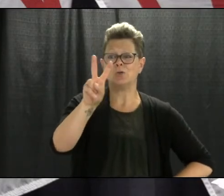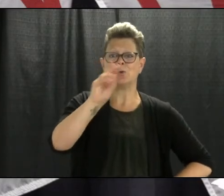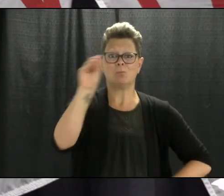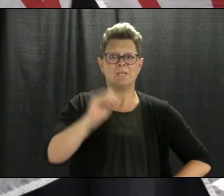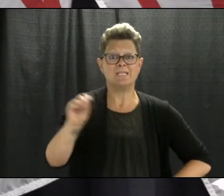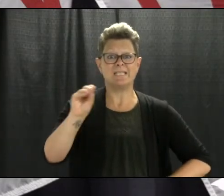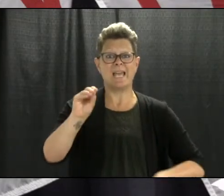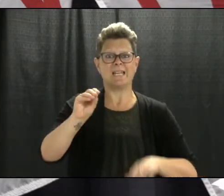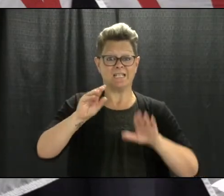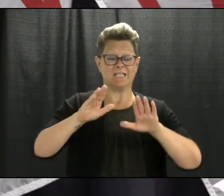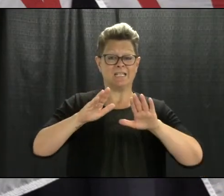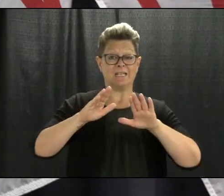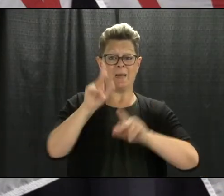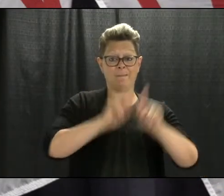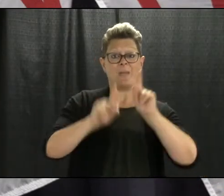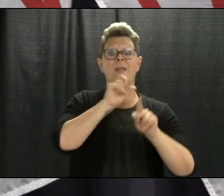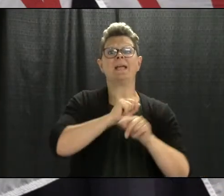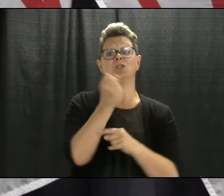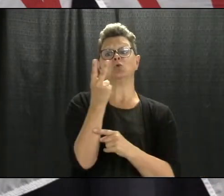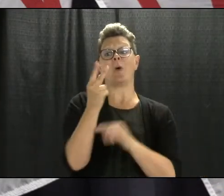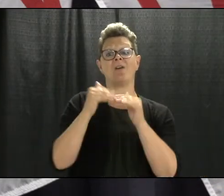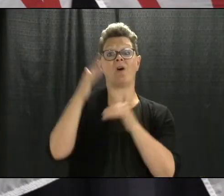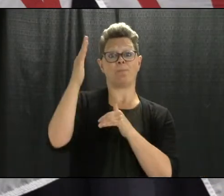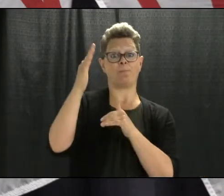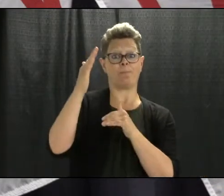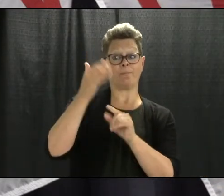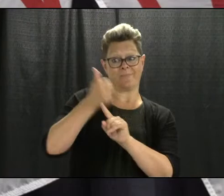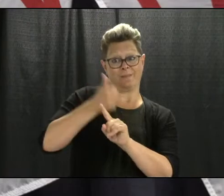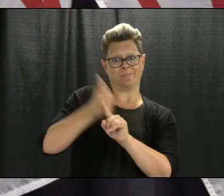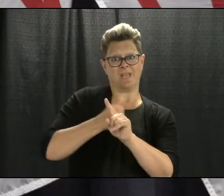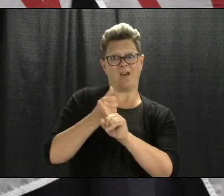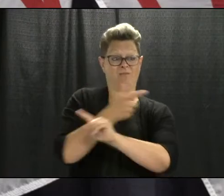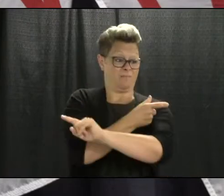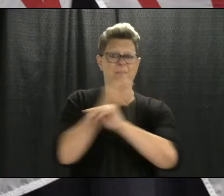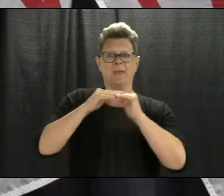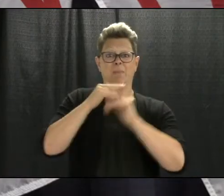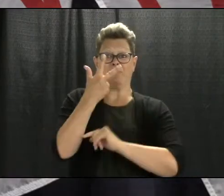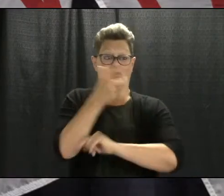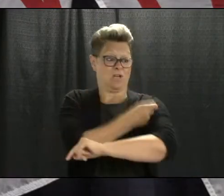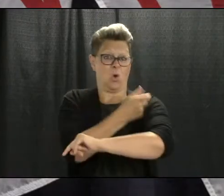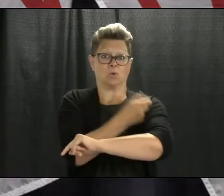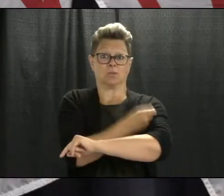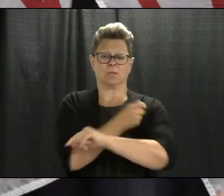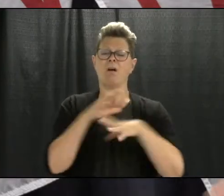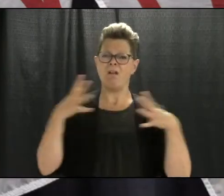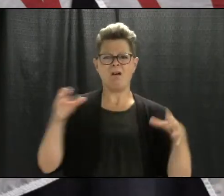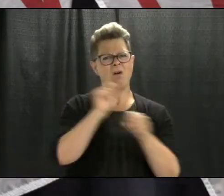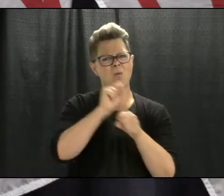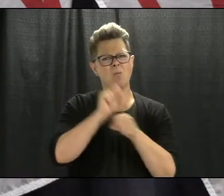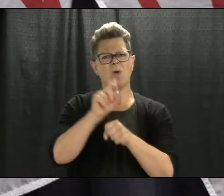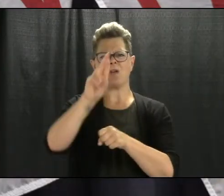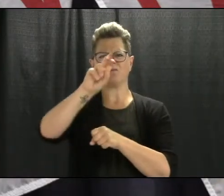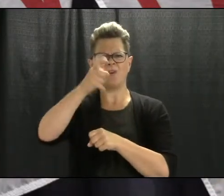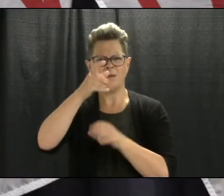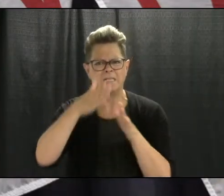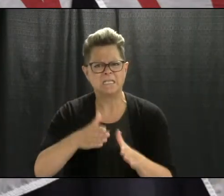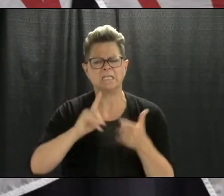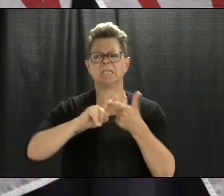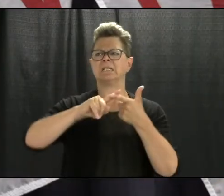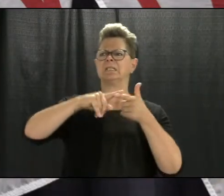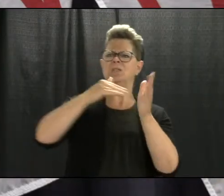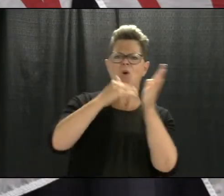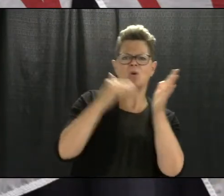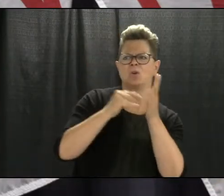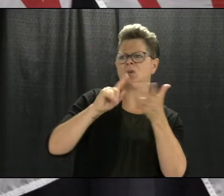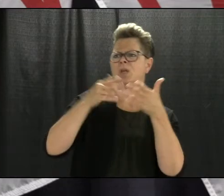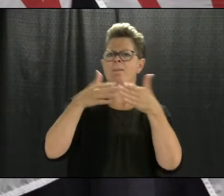62.2% of people aged 12 plus that have had at least 3 doses. That's a lot of work by our pharmacists, our physicians, our public health